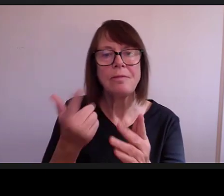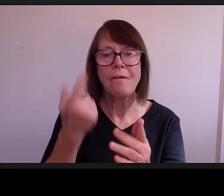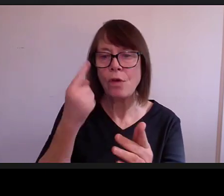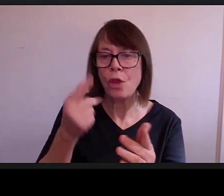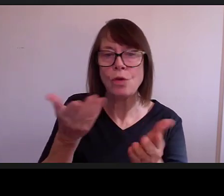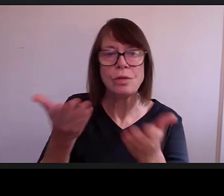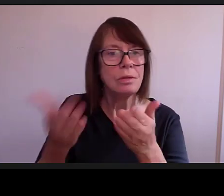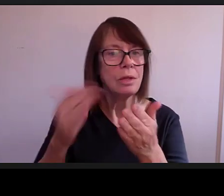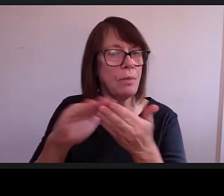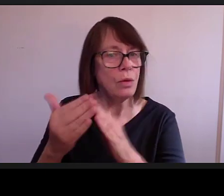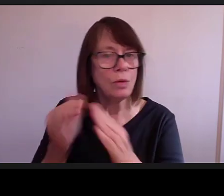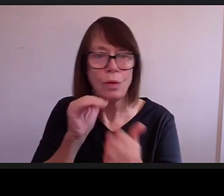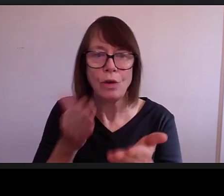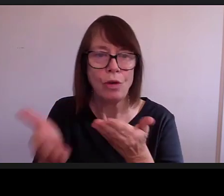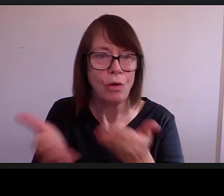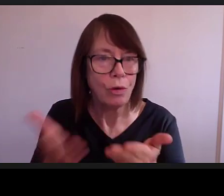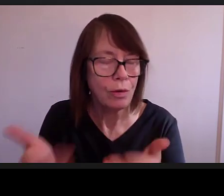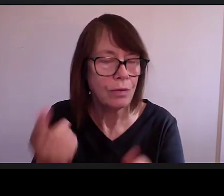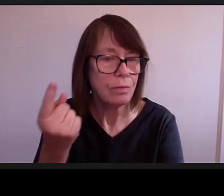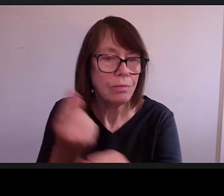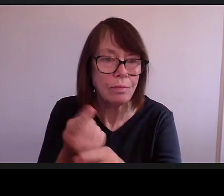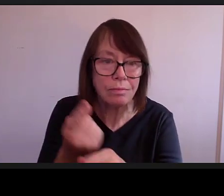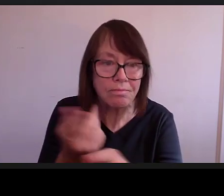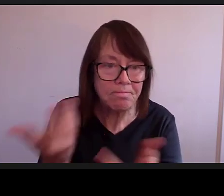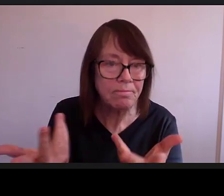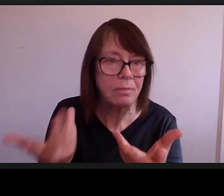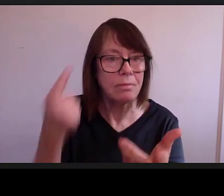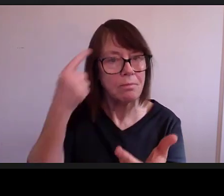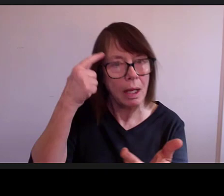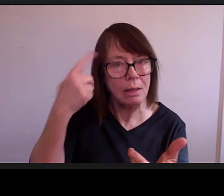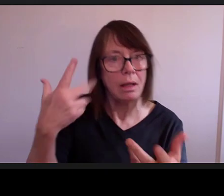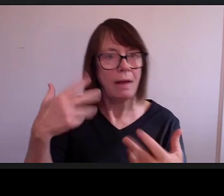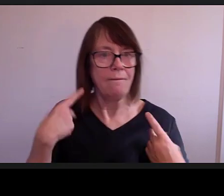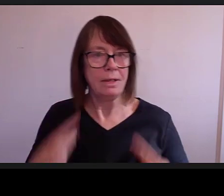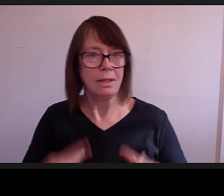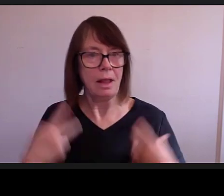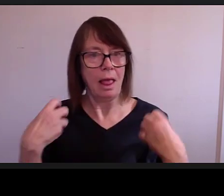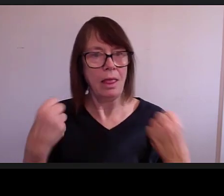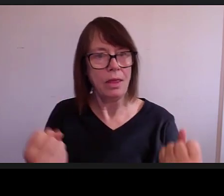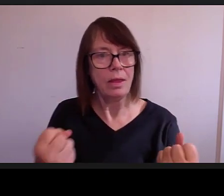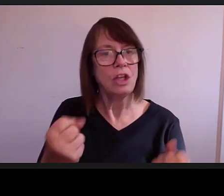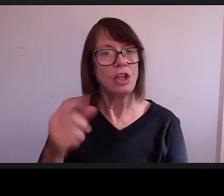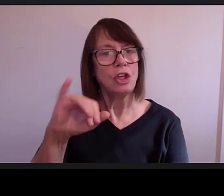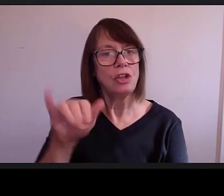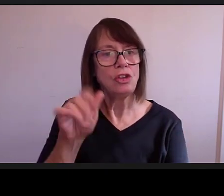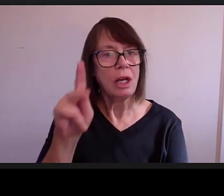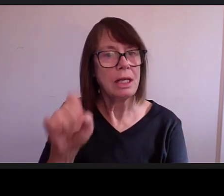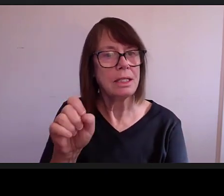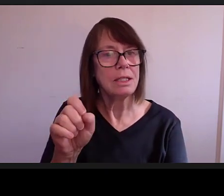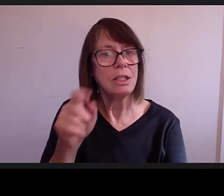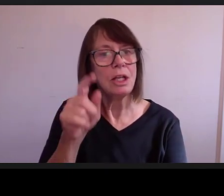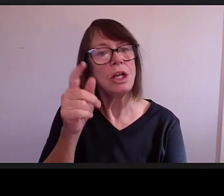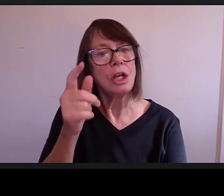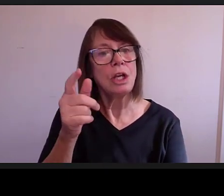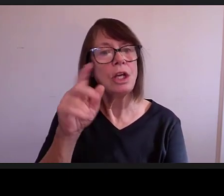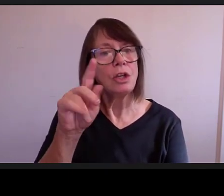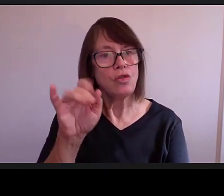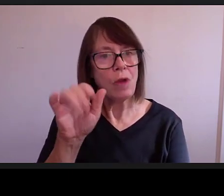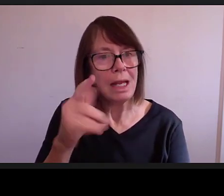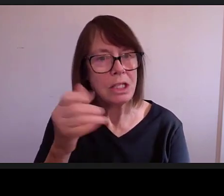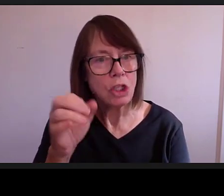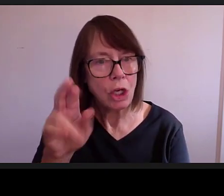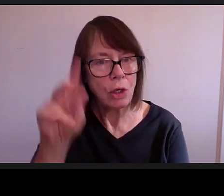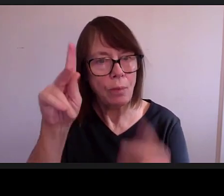communities, both in physical and mental health. Jake is a transgender person who is also a parent to a